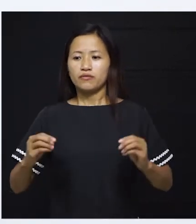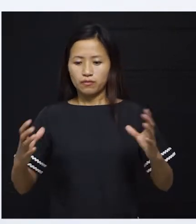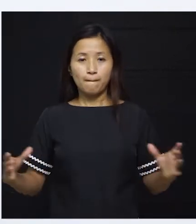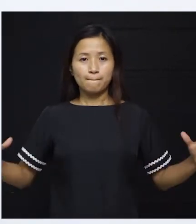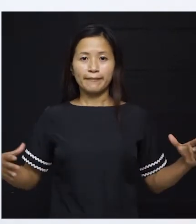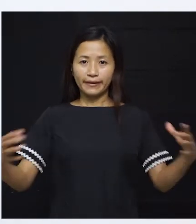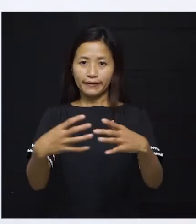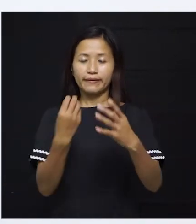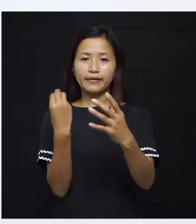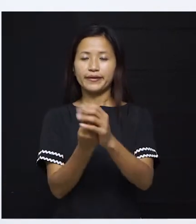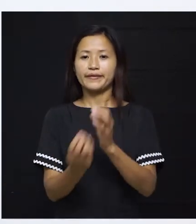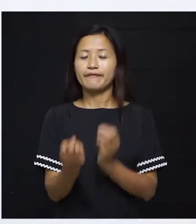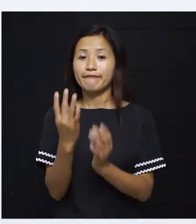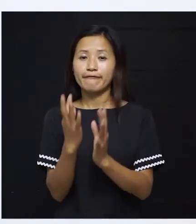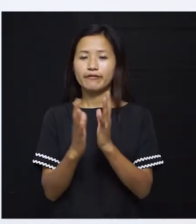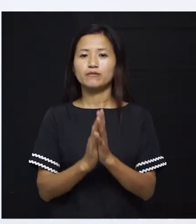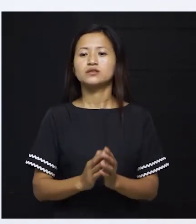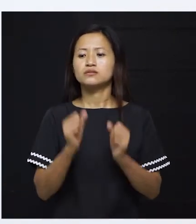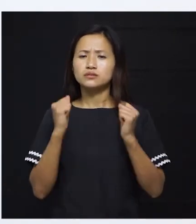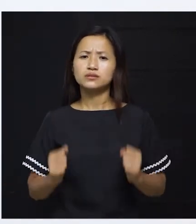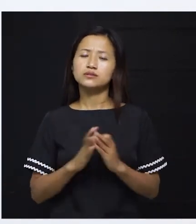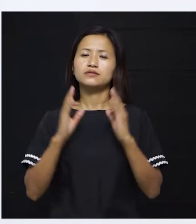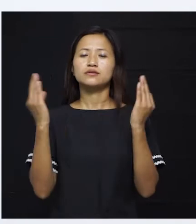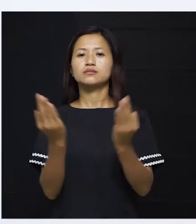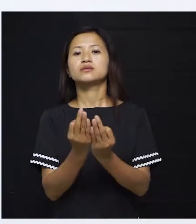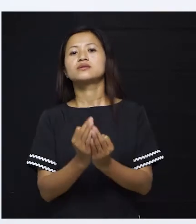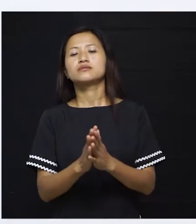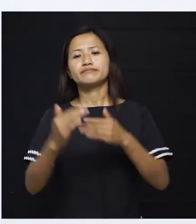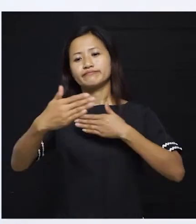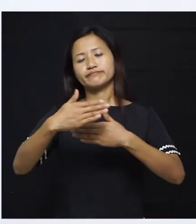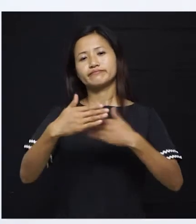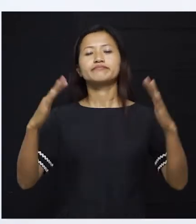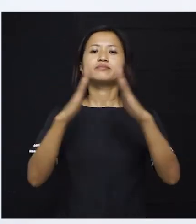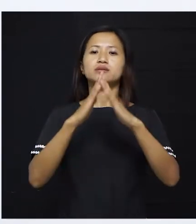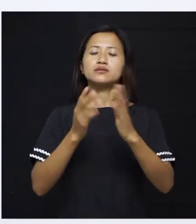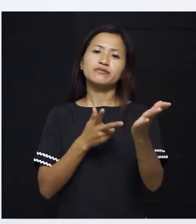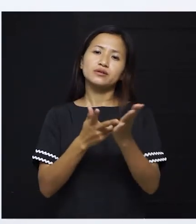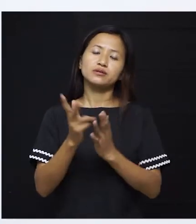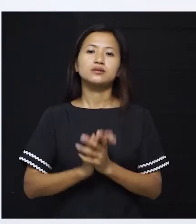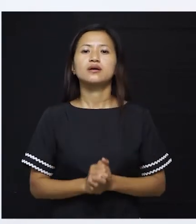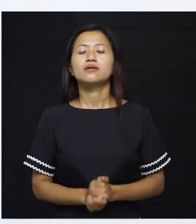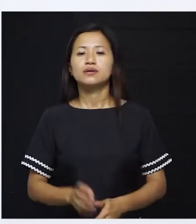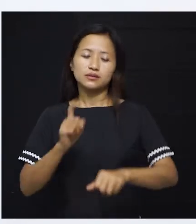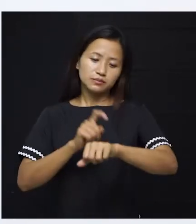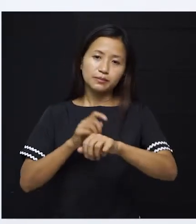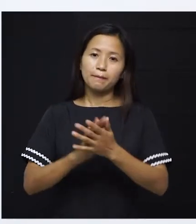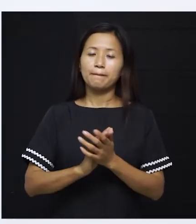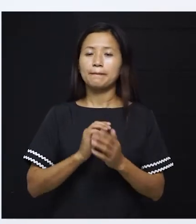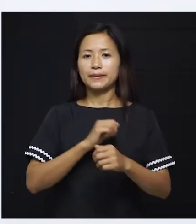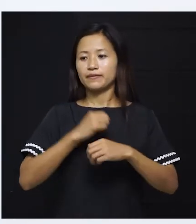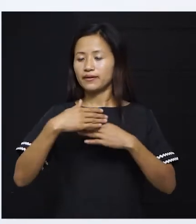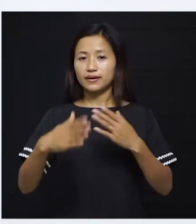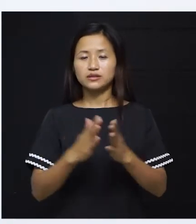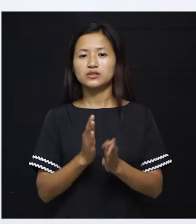bonfire, and then they used to sit with their families or with their neighbors and villagers, and then at that moment